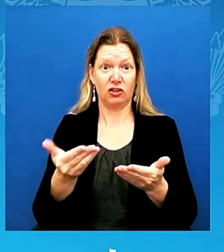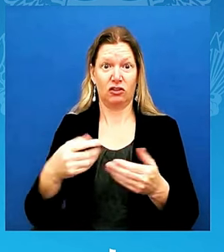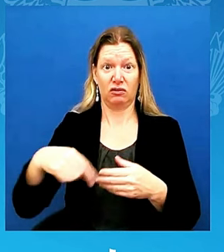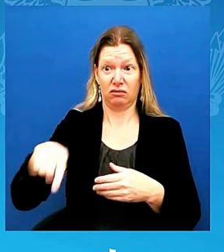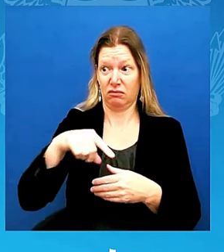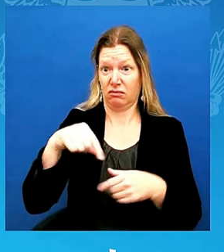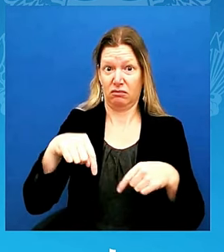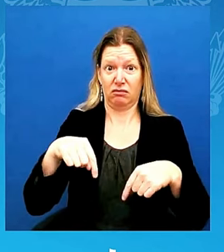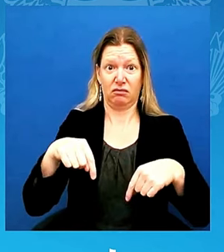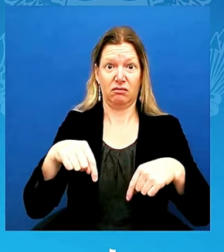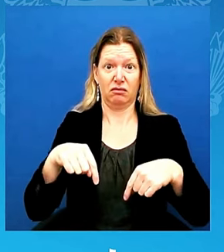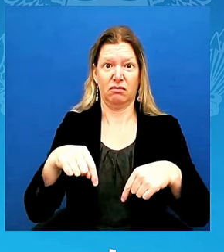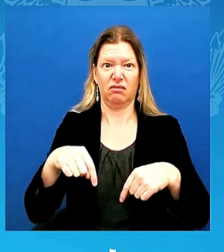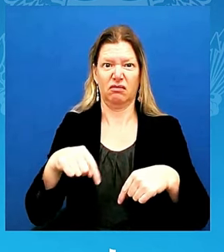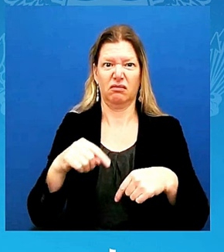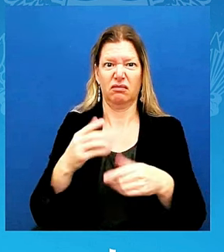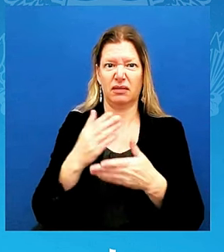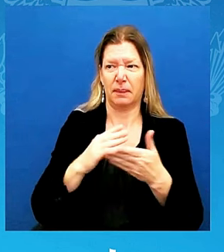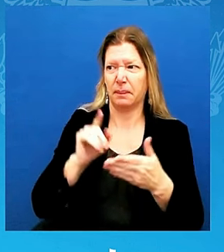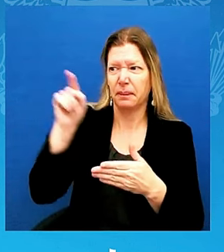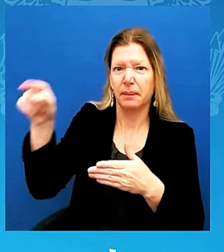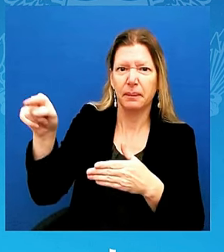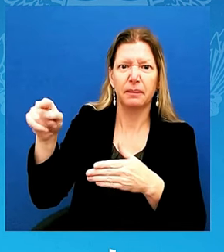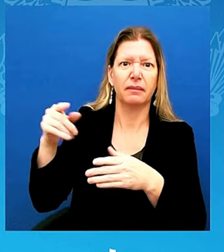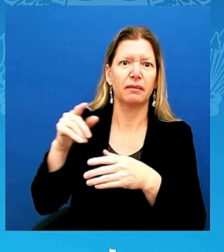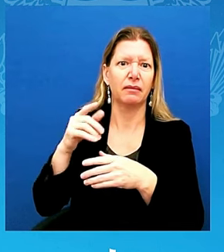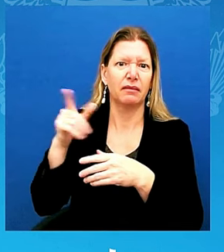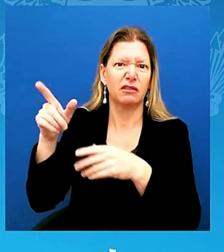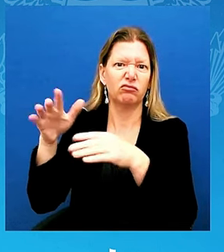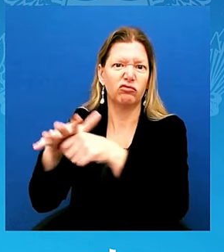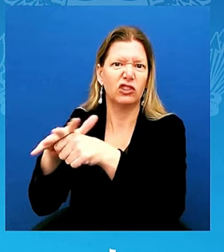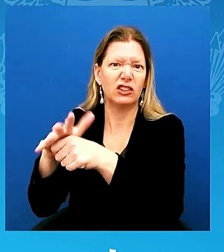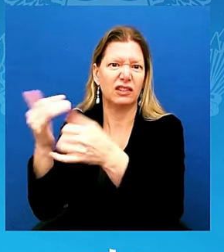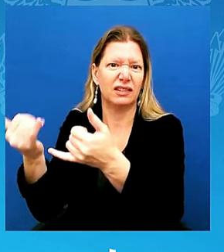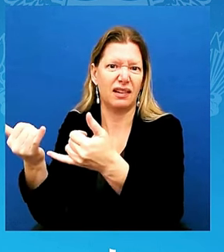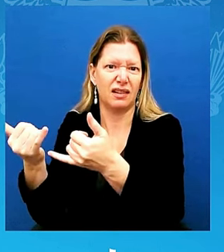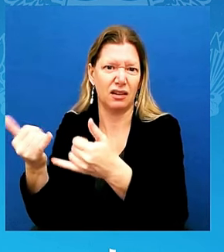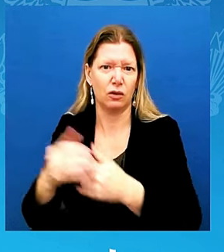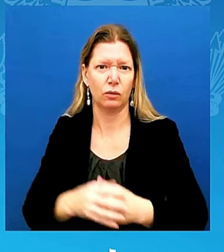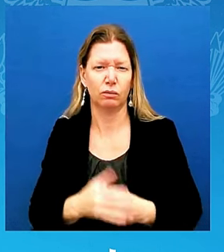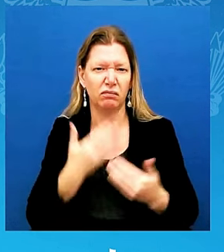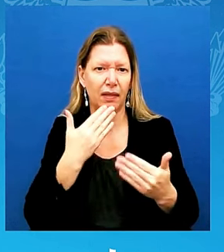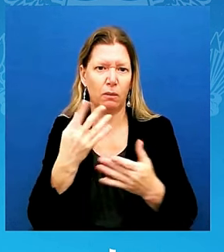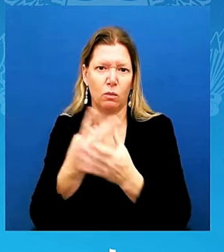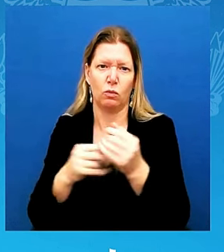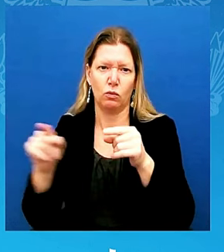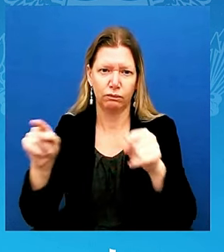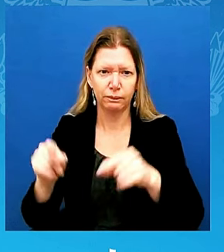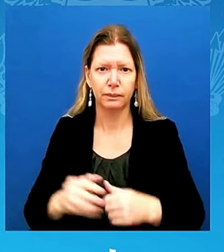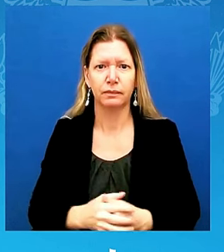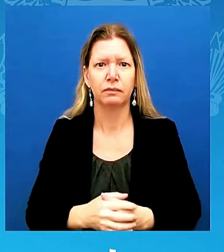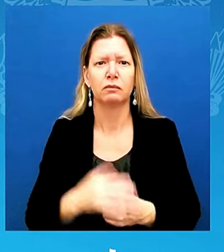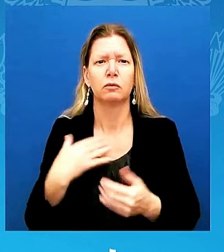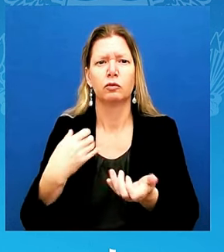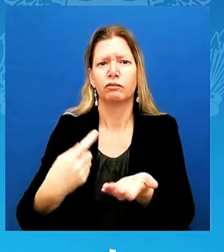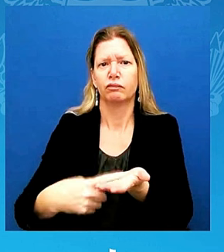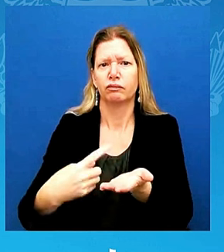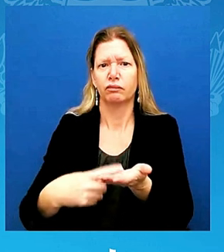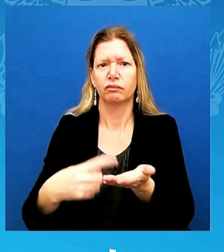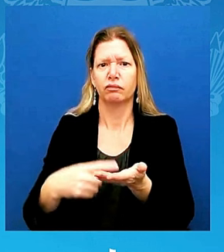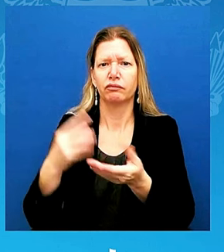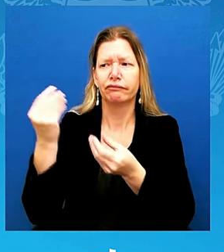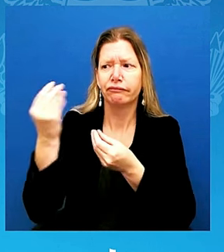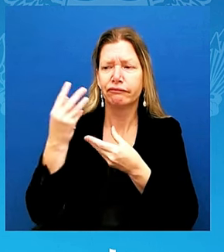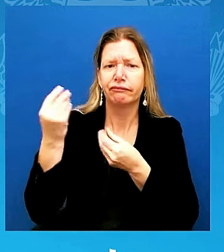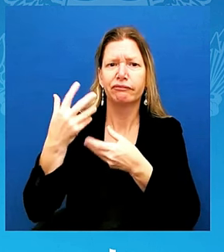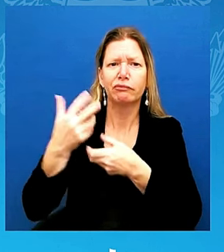also talk about where we are based on the briefings I have been receiving over the last couple of days. I